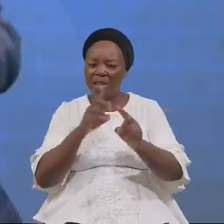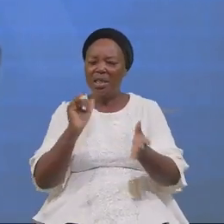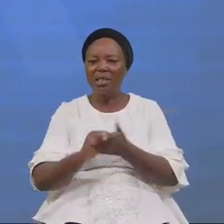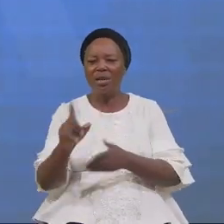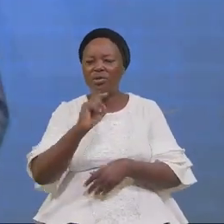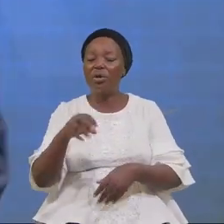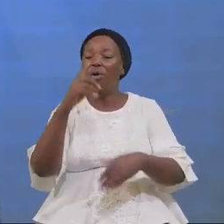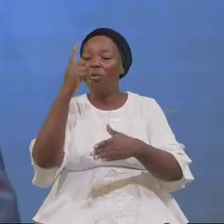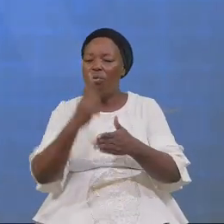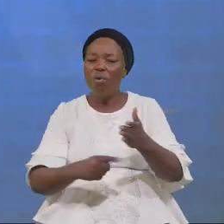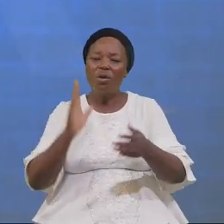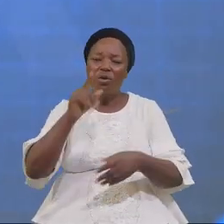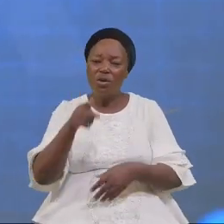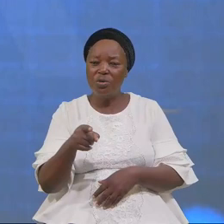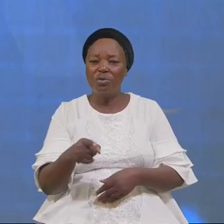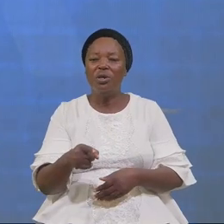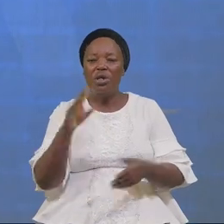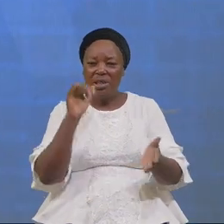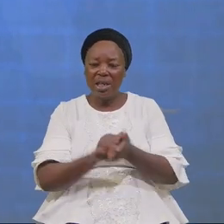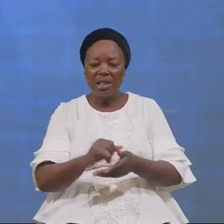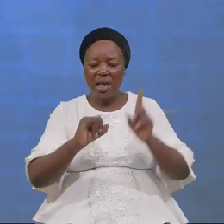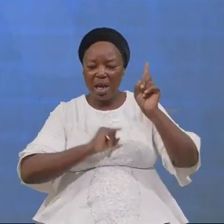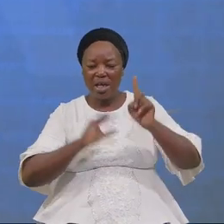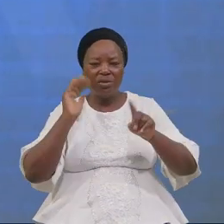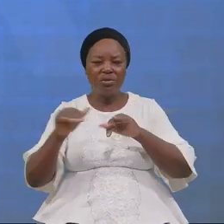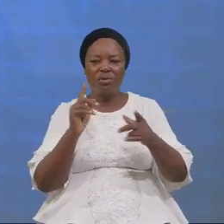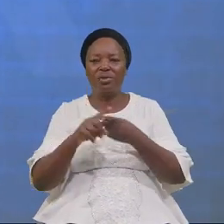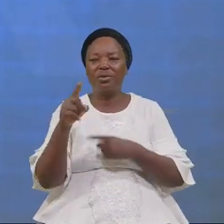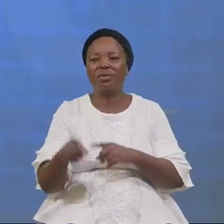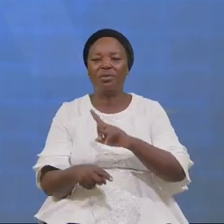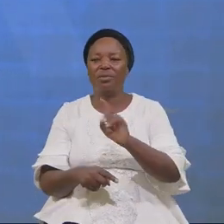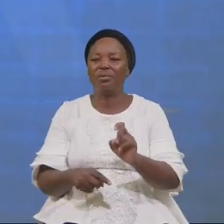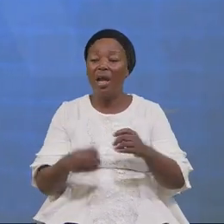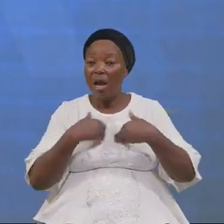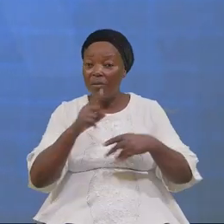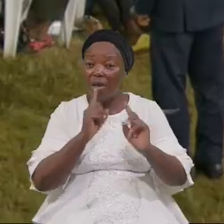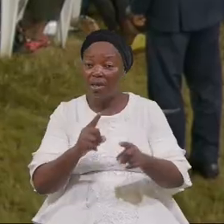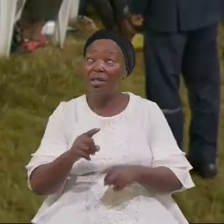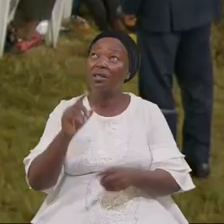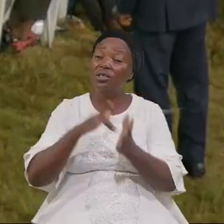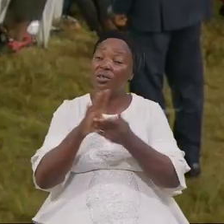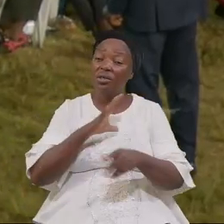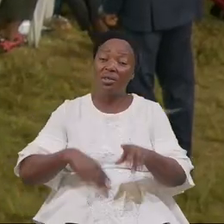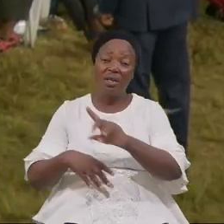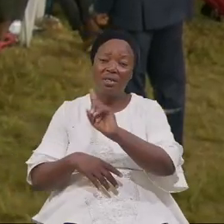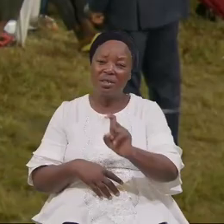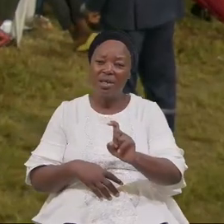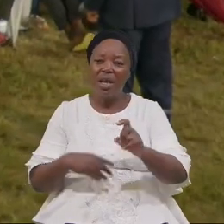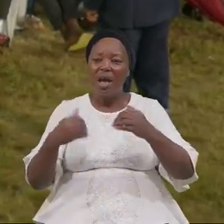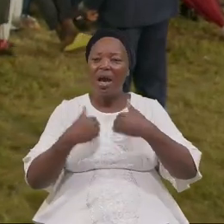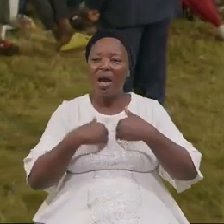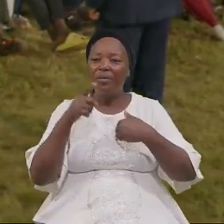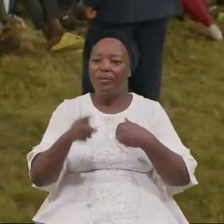that I shall do unto you? Have you answered him? I said, have